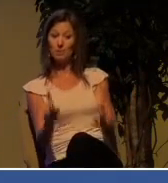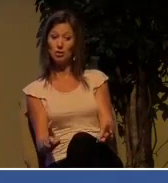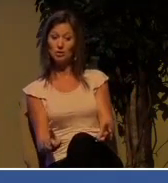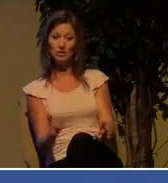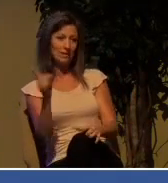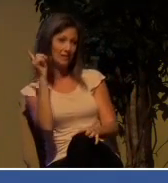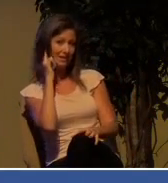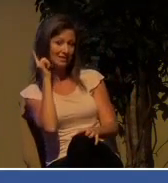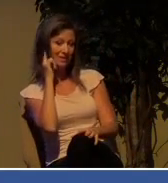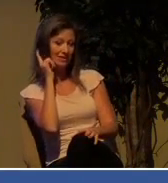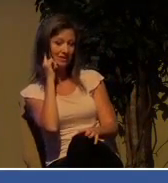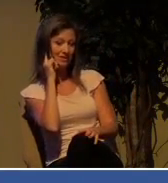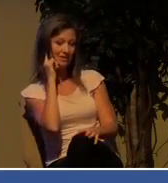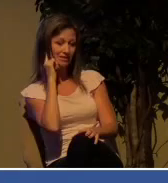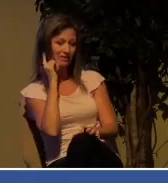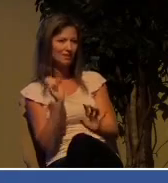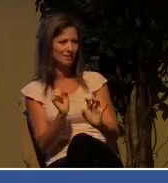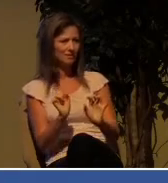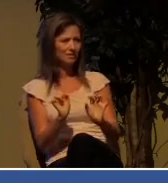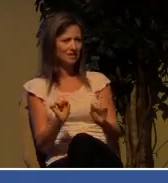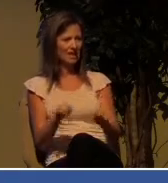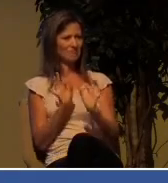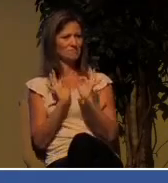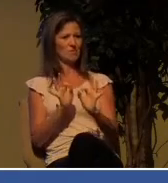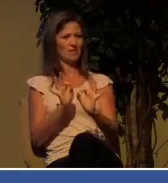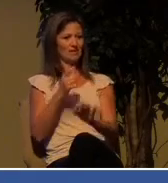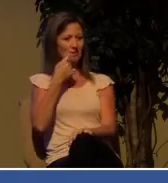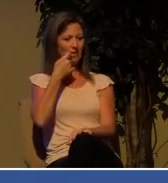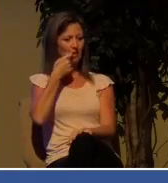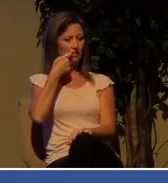transforming. How do I know?